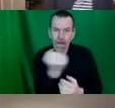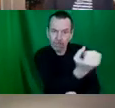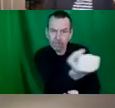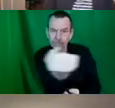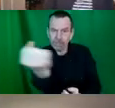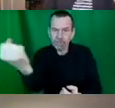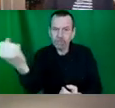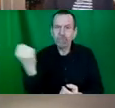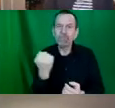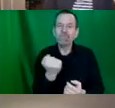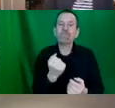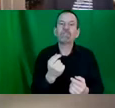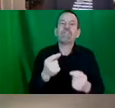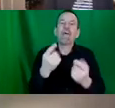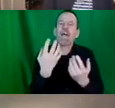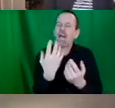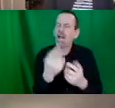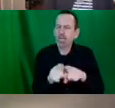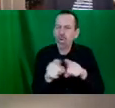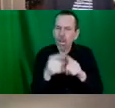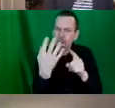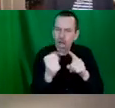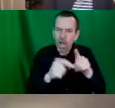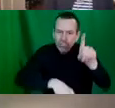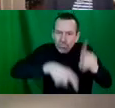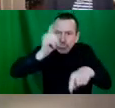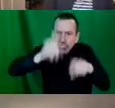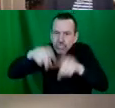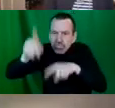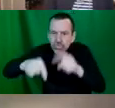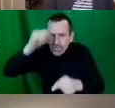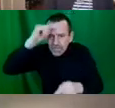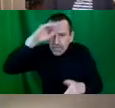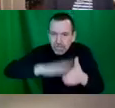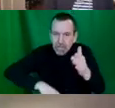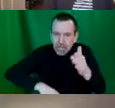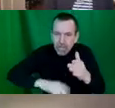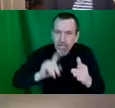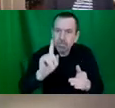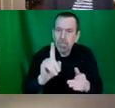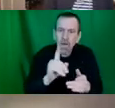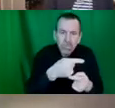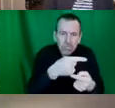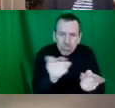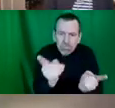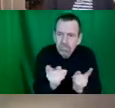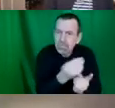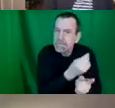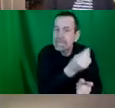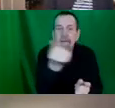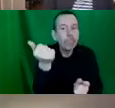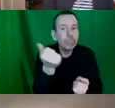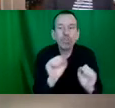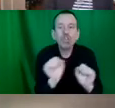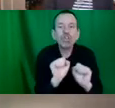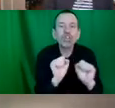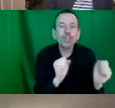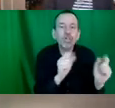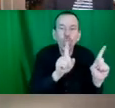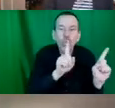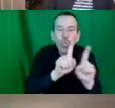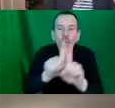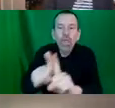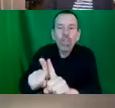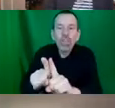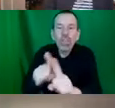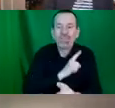has resulted in a vast range of experience. But to those of you that I didn't get to spend as much time with, thanks to COVID, I thought I would start by saying